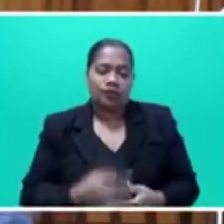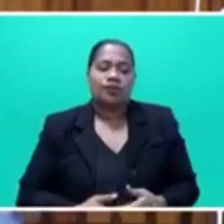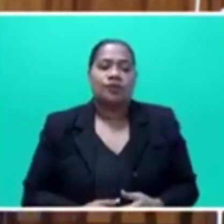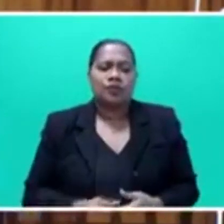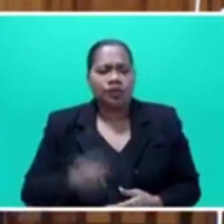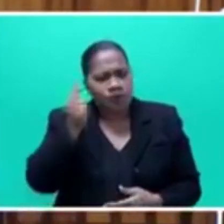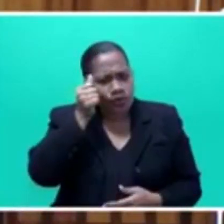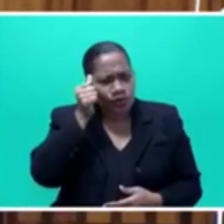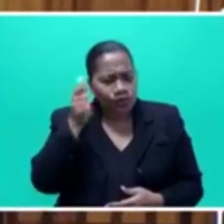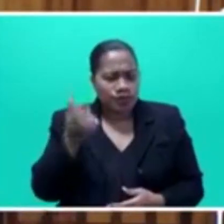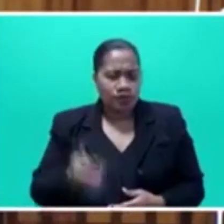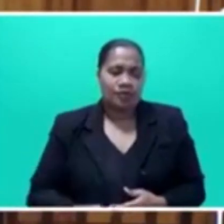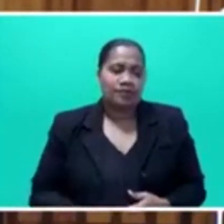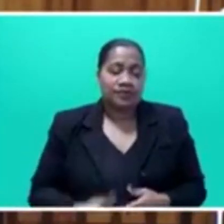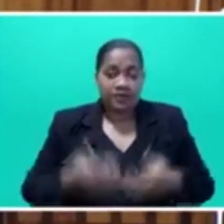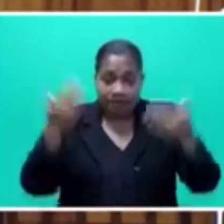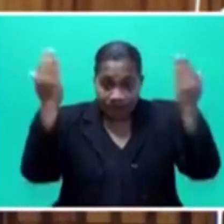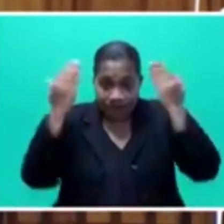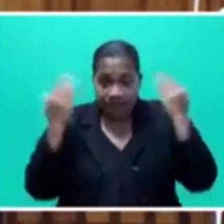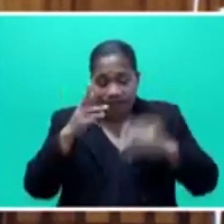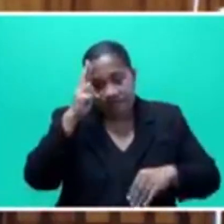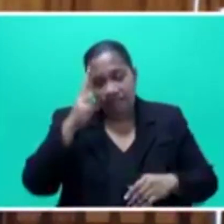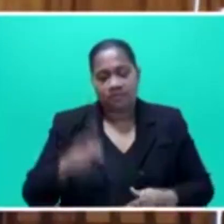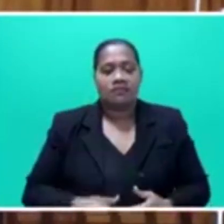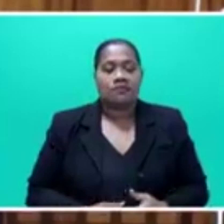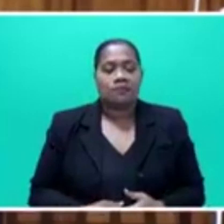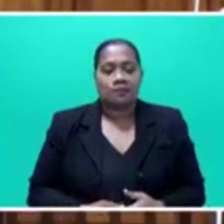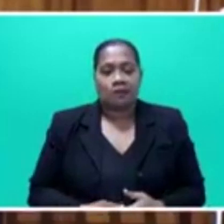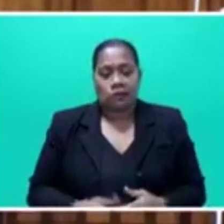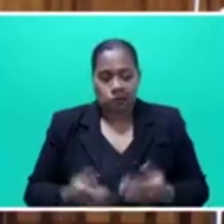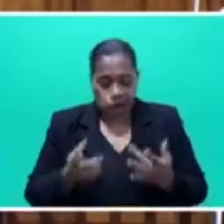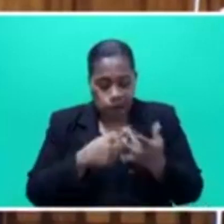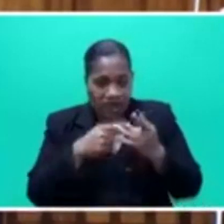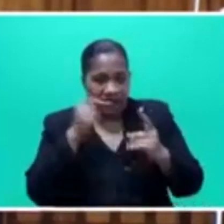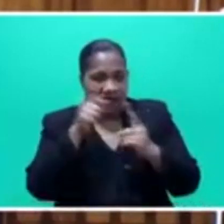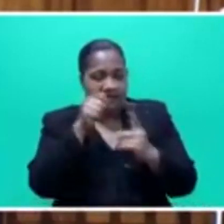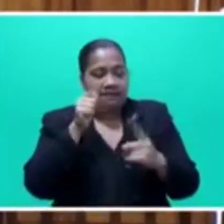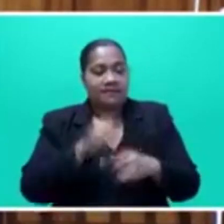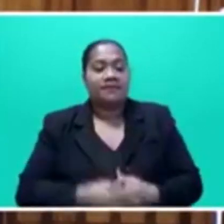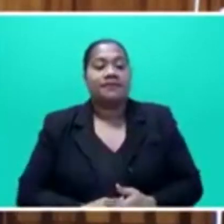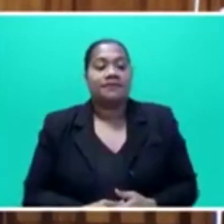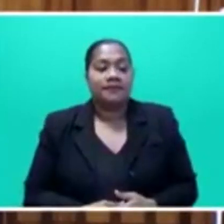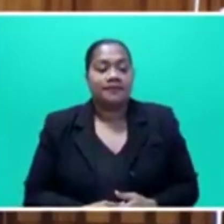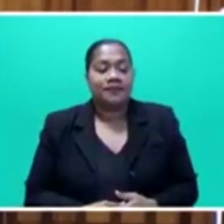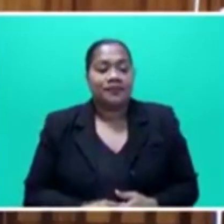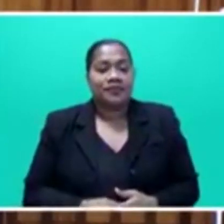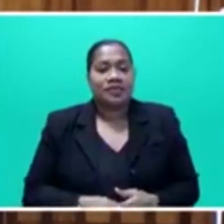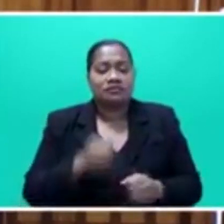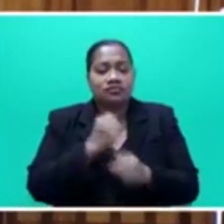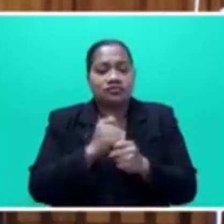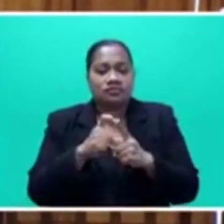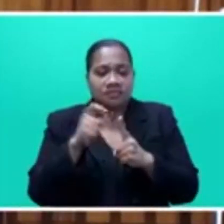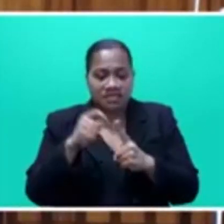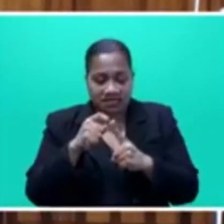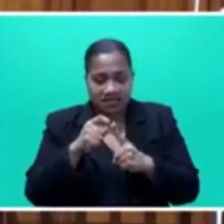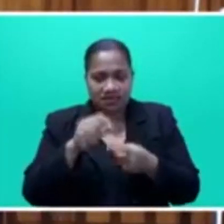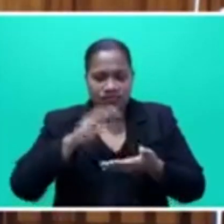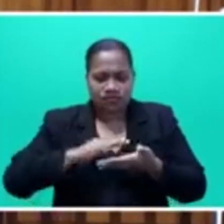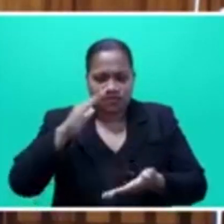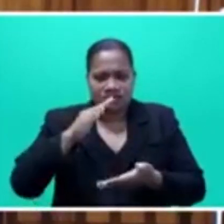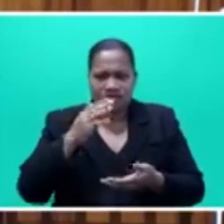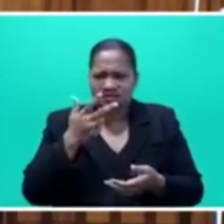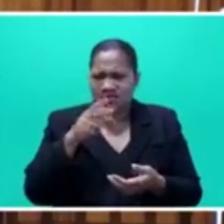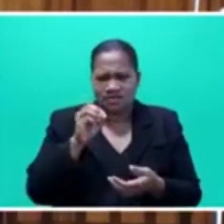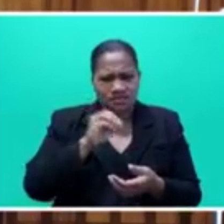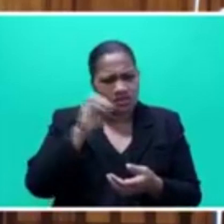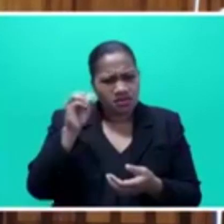sir. Mr. Speaker, sir. Another point, Mr. Speaker, sir, the debt to GDP ratio has also increased to over 80% of GDP